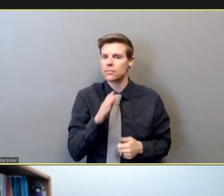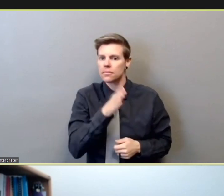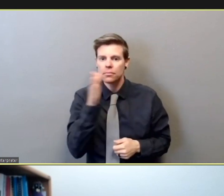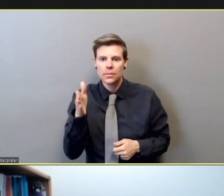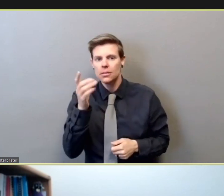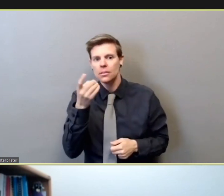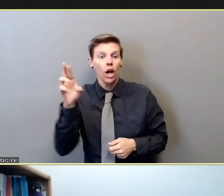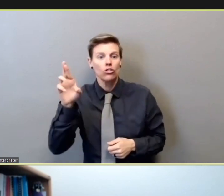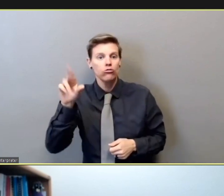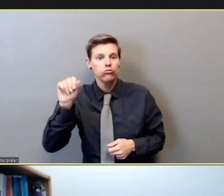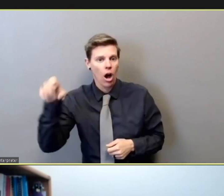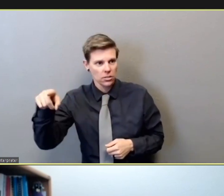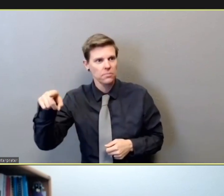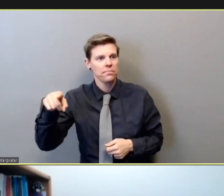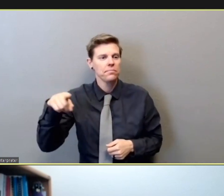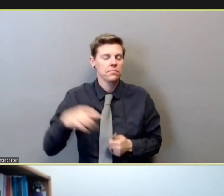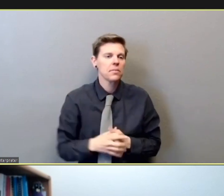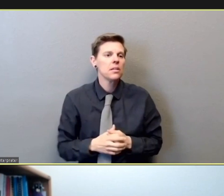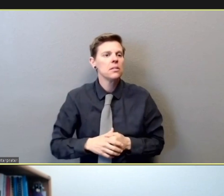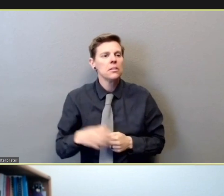sure. Well,